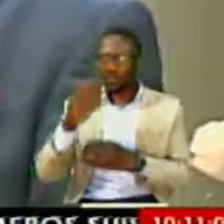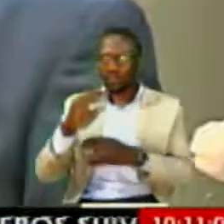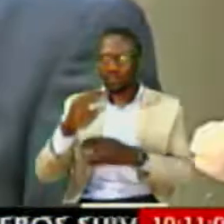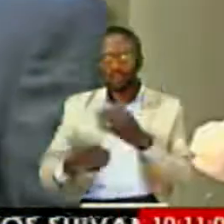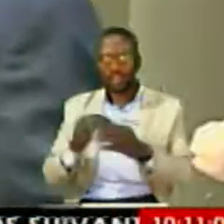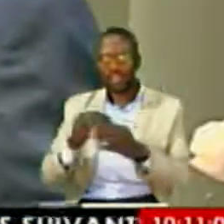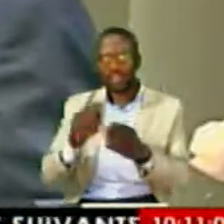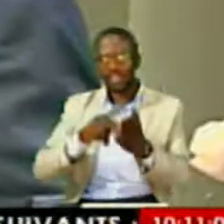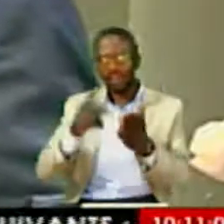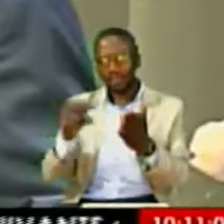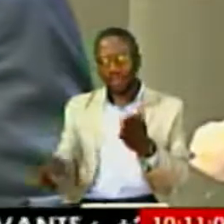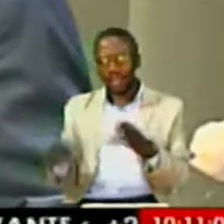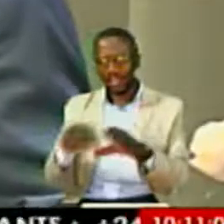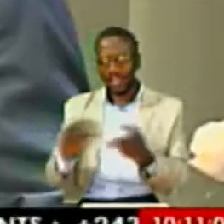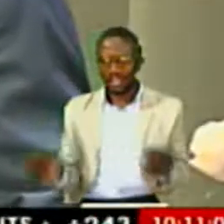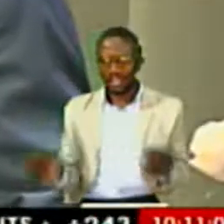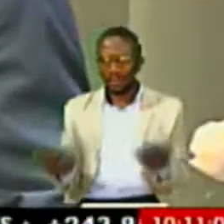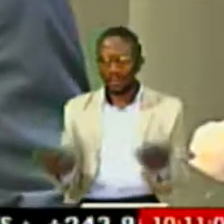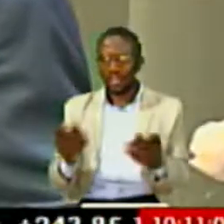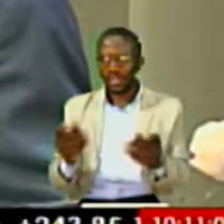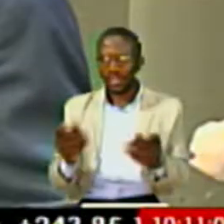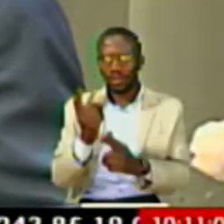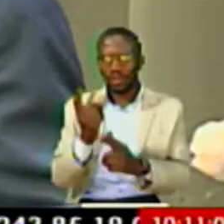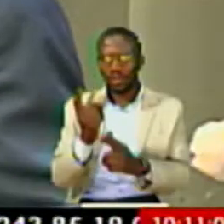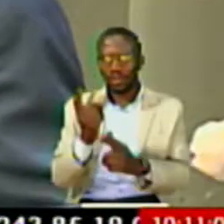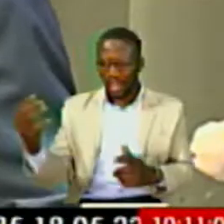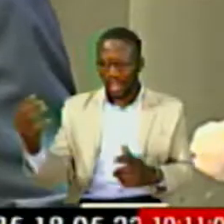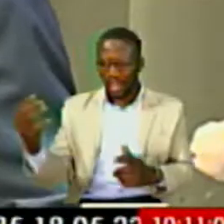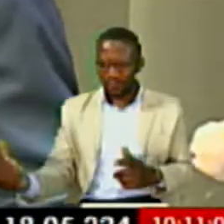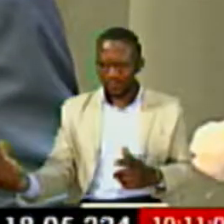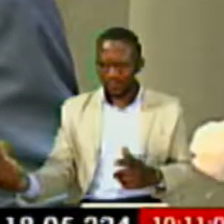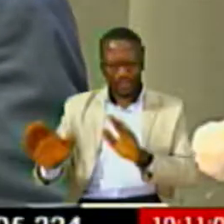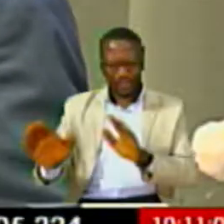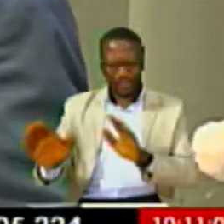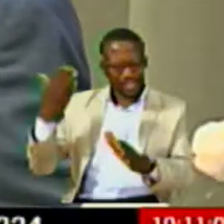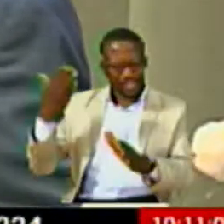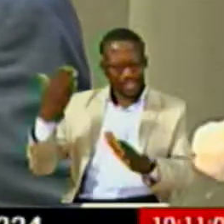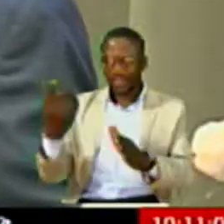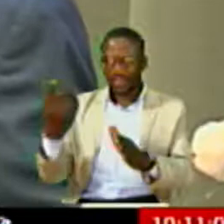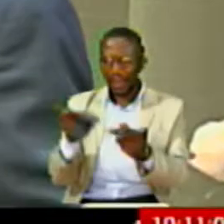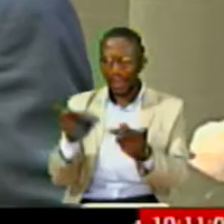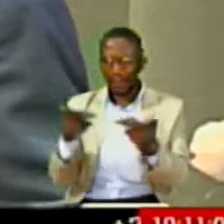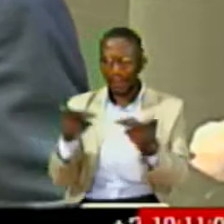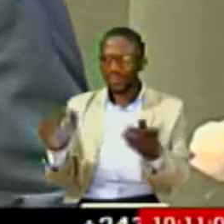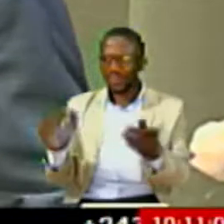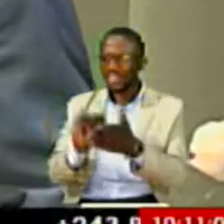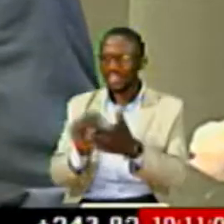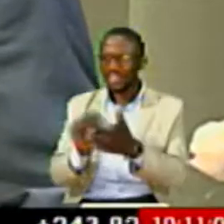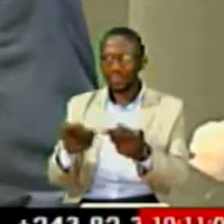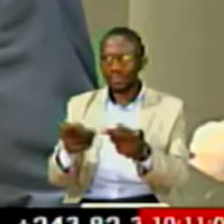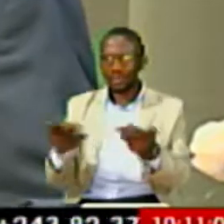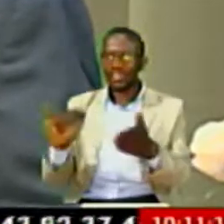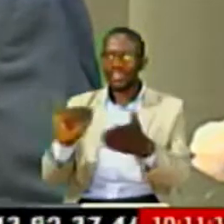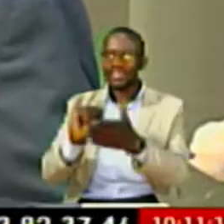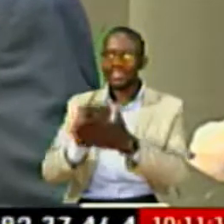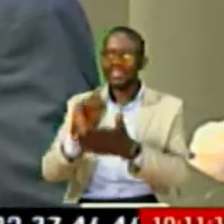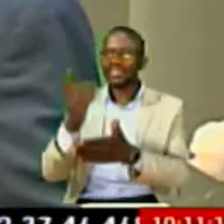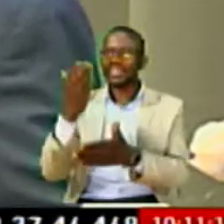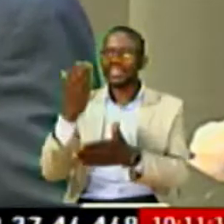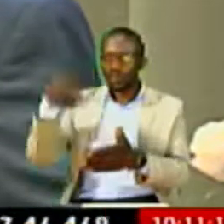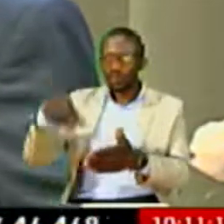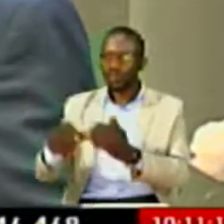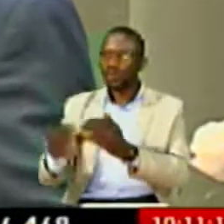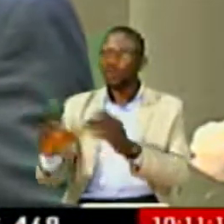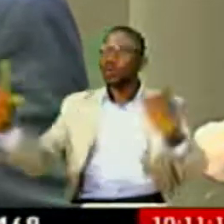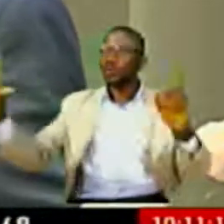fait un plan. So he made a plan. Et ce plan-là, and that plan était que lui, Dieu, was that him, God, viendrait dans un corps